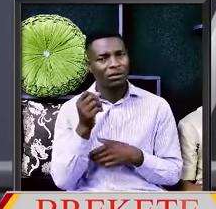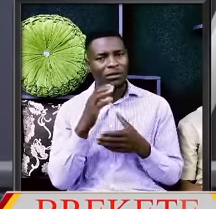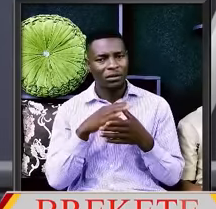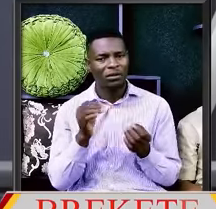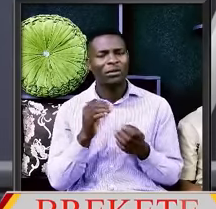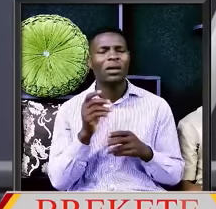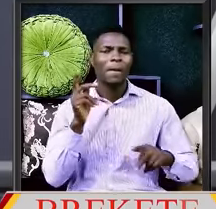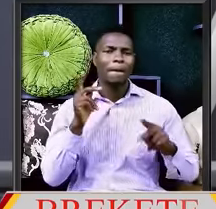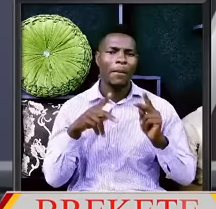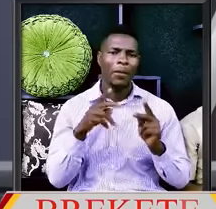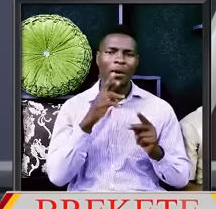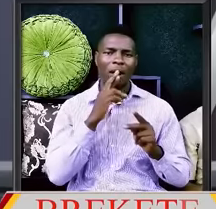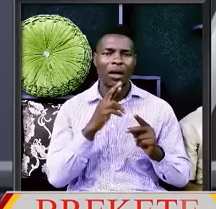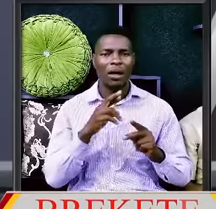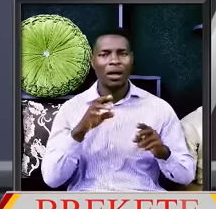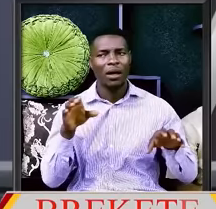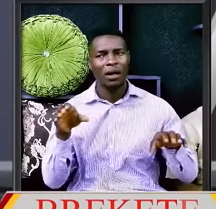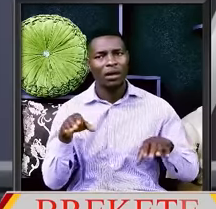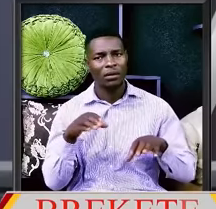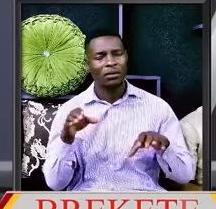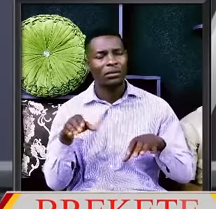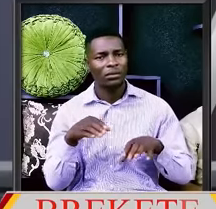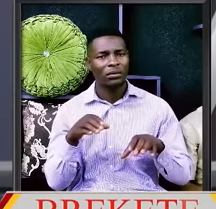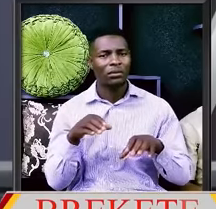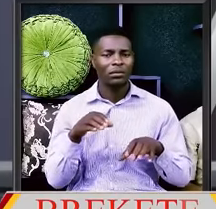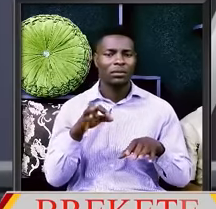People are doing fans now.